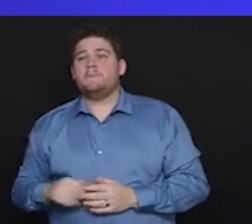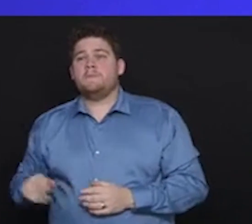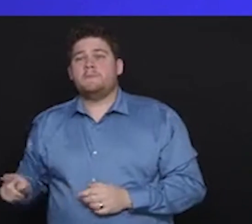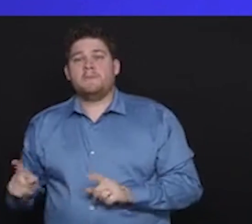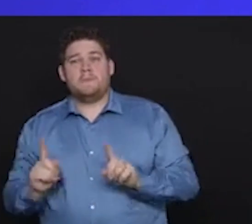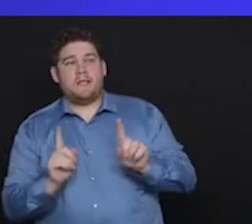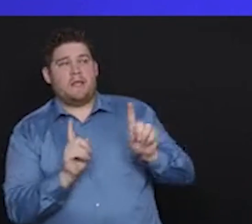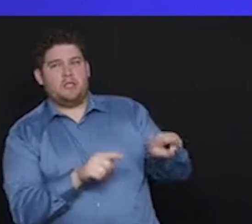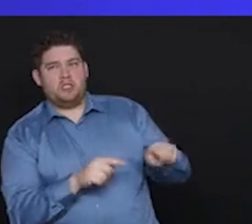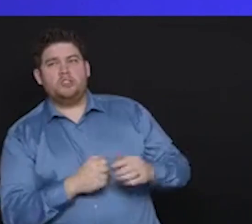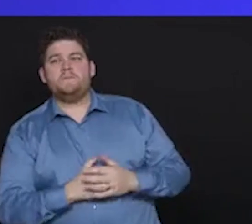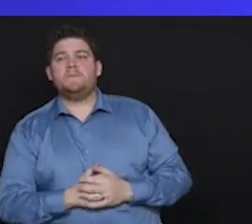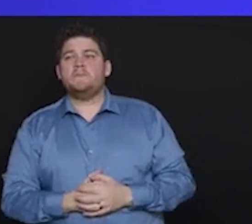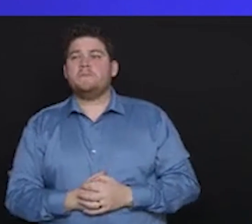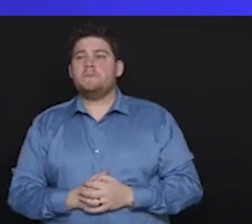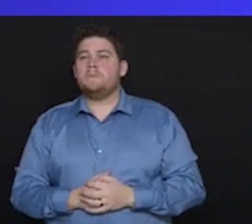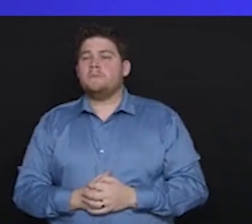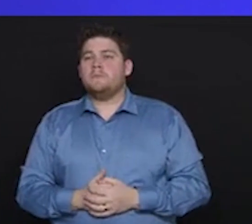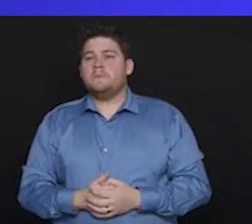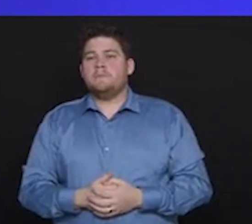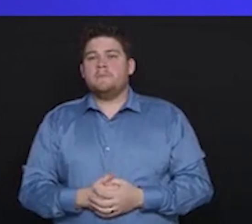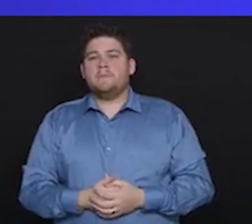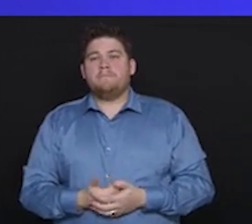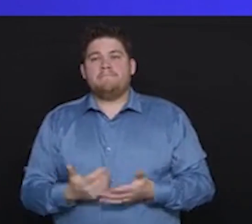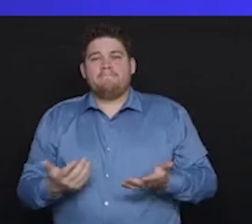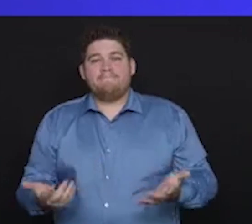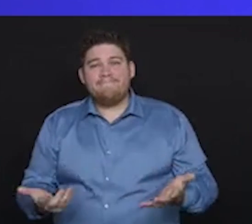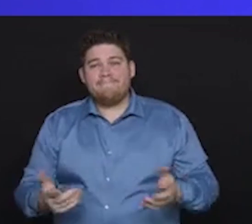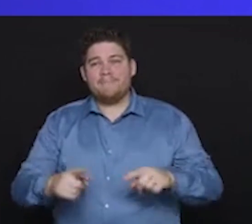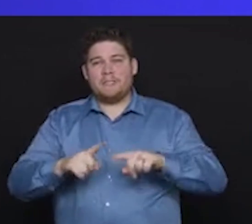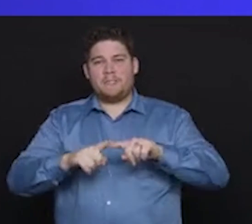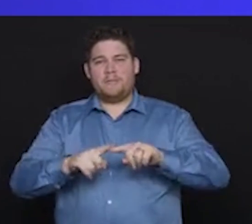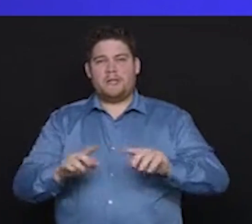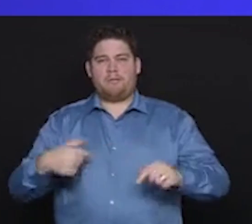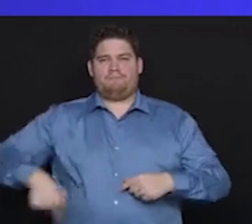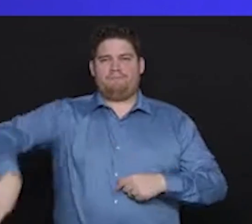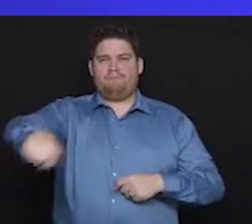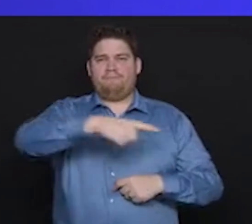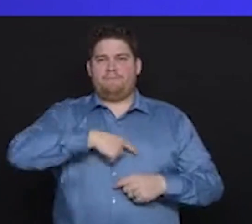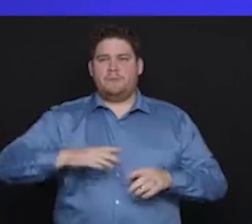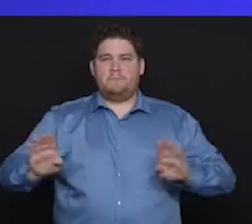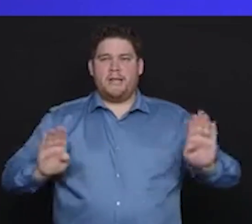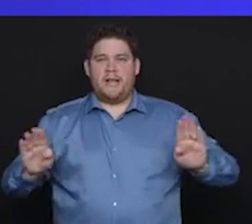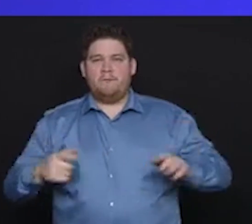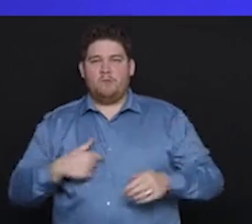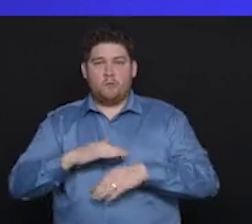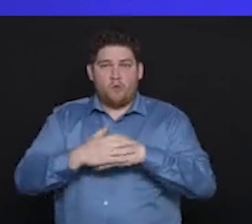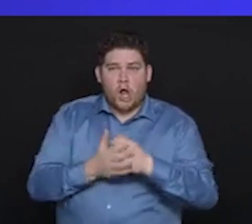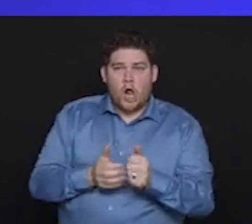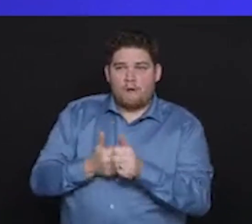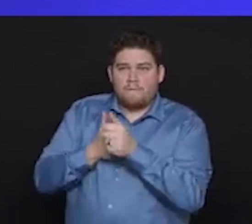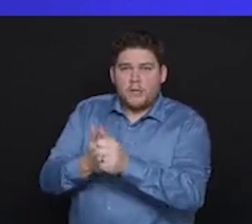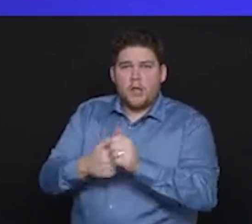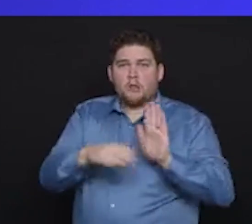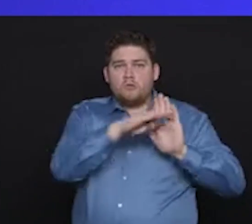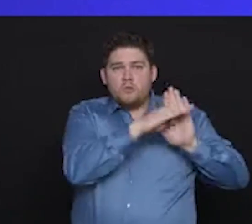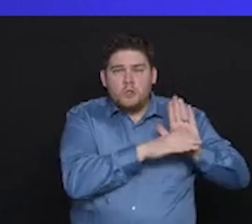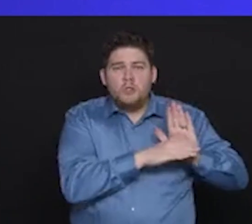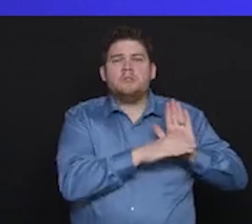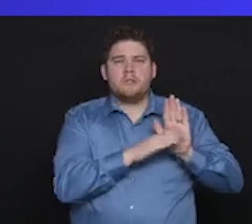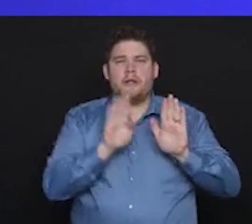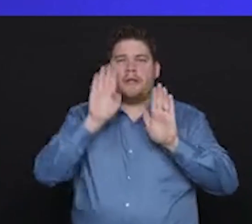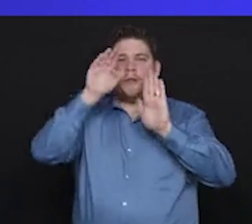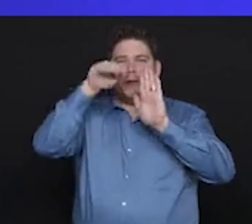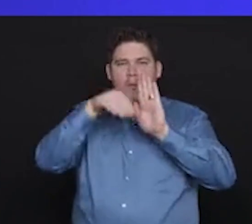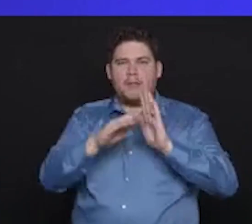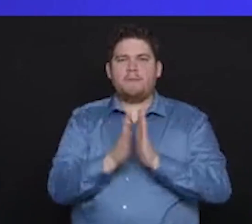going explosively, like we've seen in other places. But even if we were, and this is what the planning has